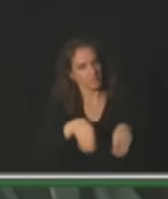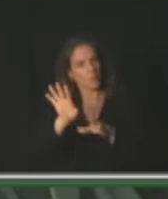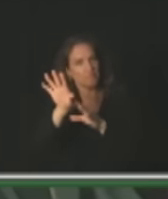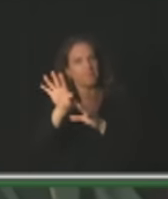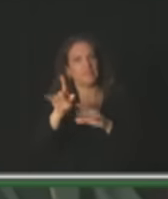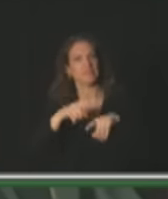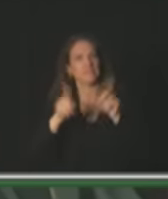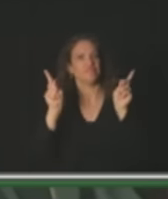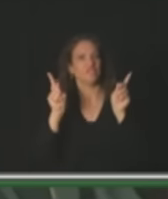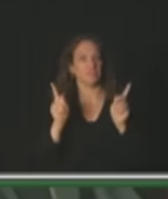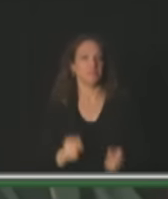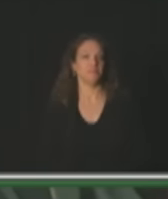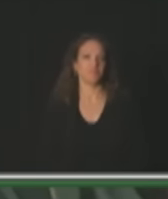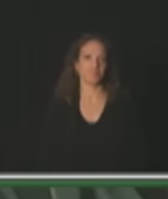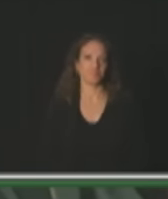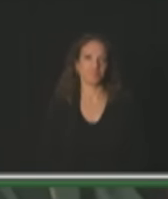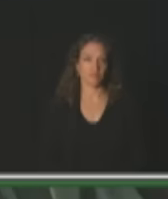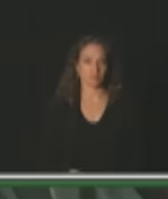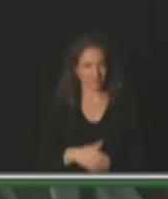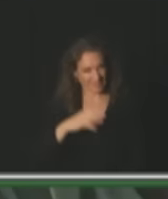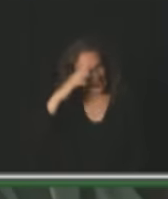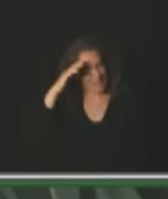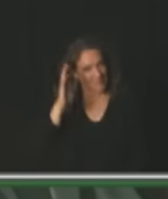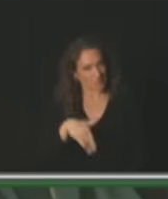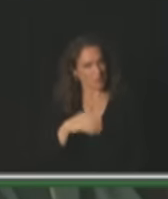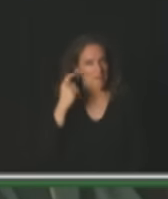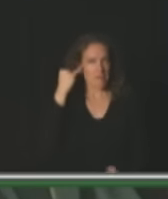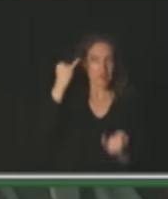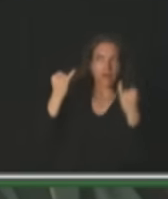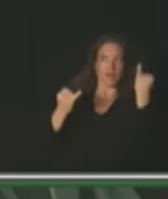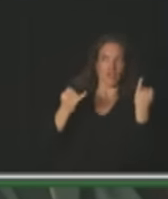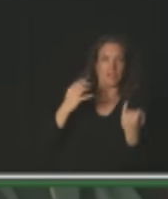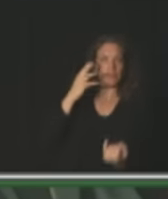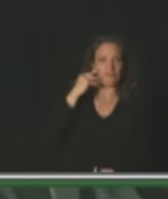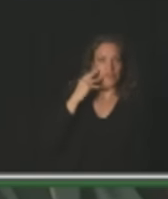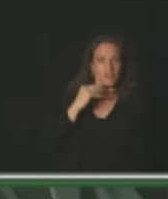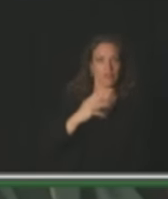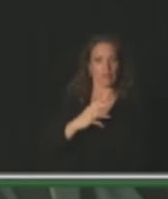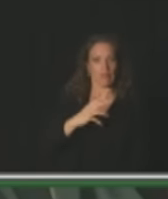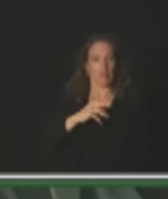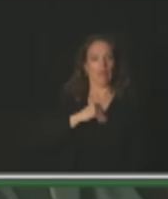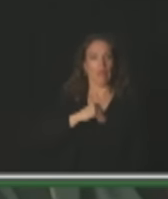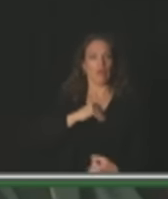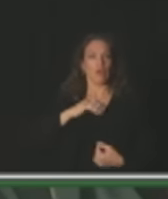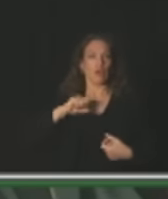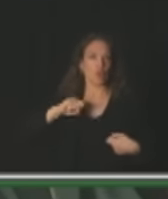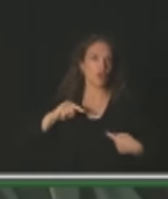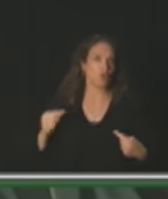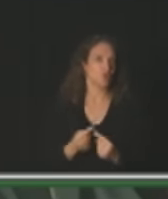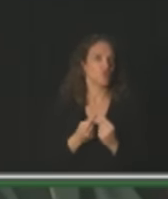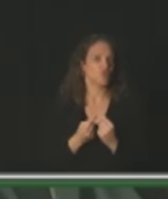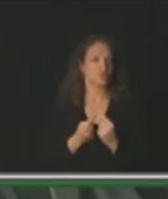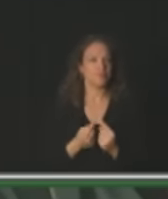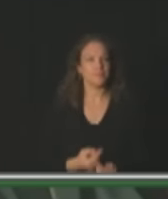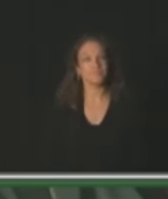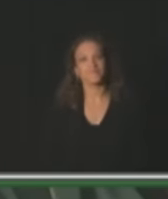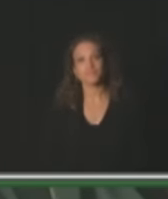else." Do you know what that would be like? How much that would hurt?